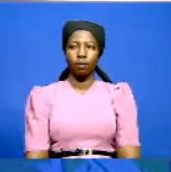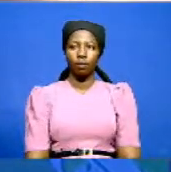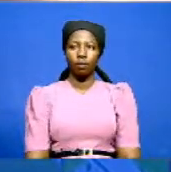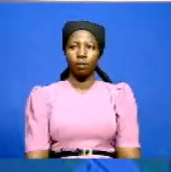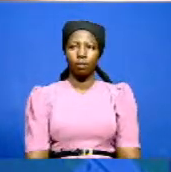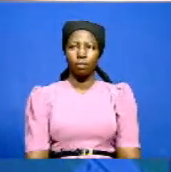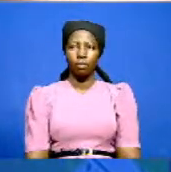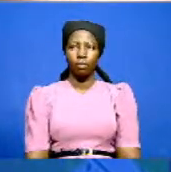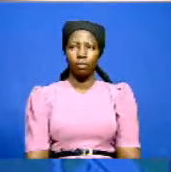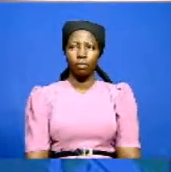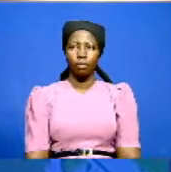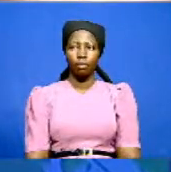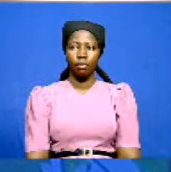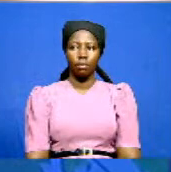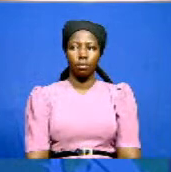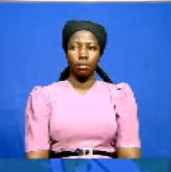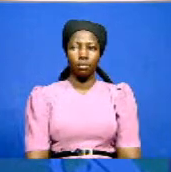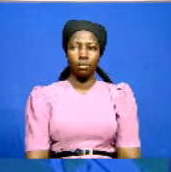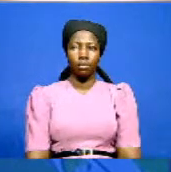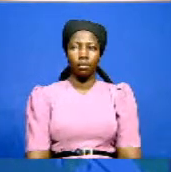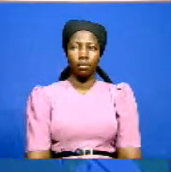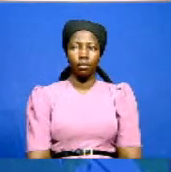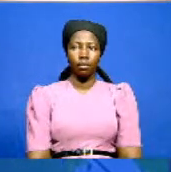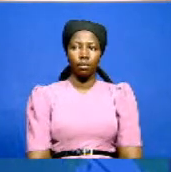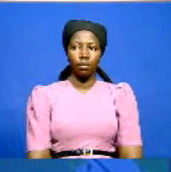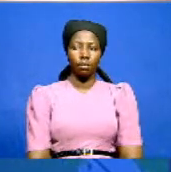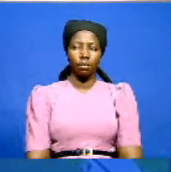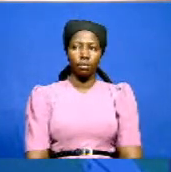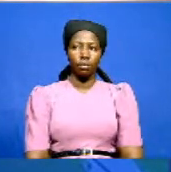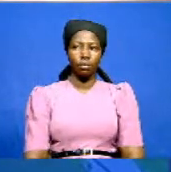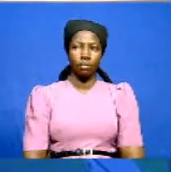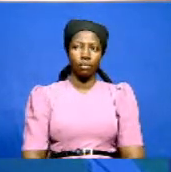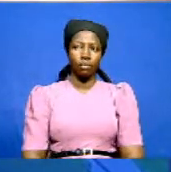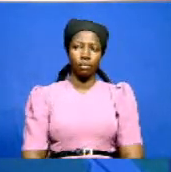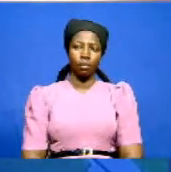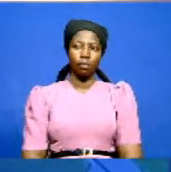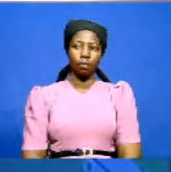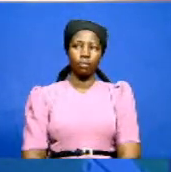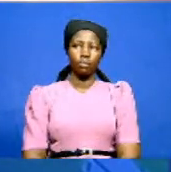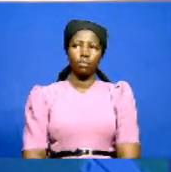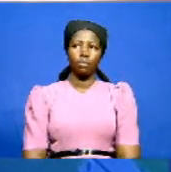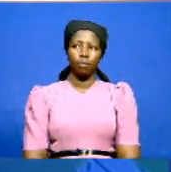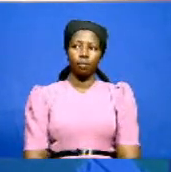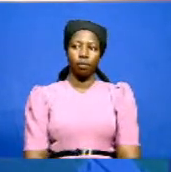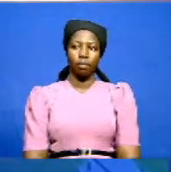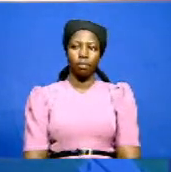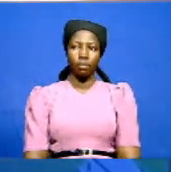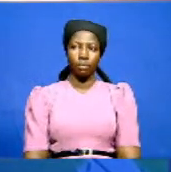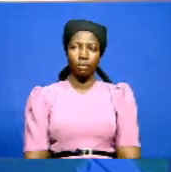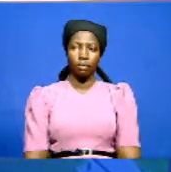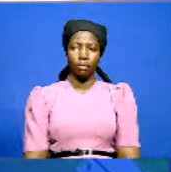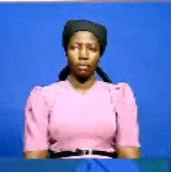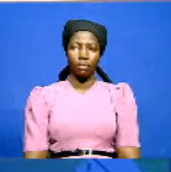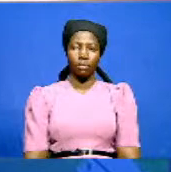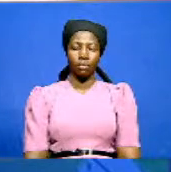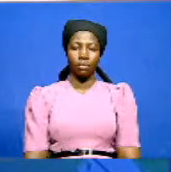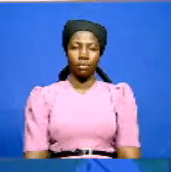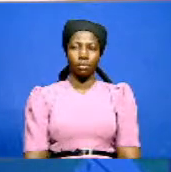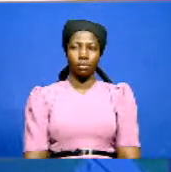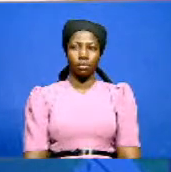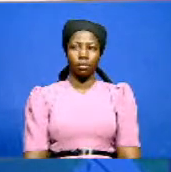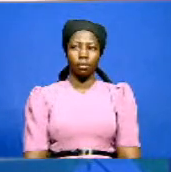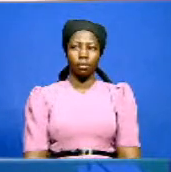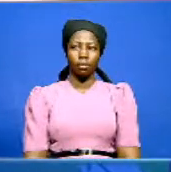Ntagete ko bakira ngambya mono. Mbya mono abantu baminto umugusi bwensi ese waya kwa beta. Mbya